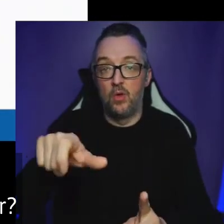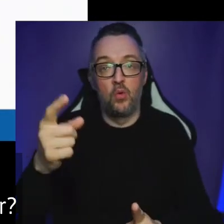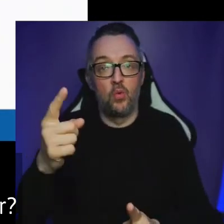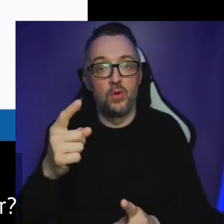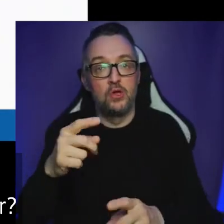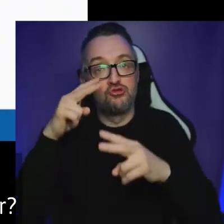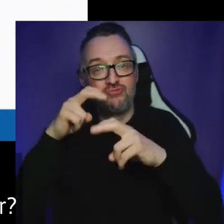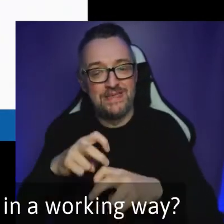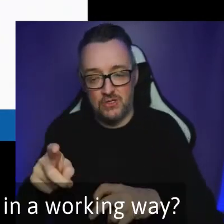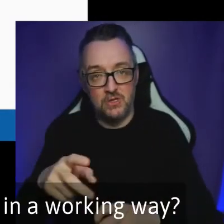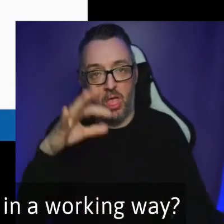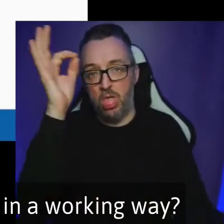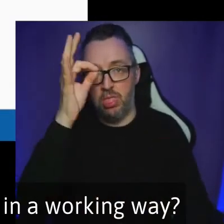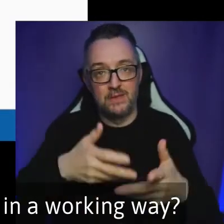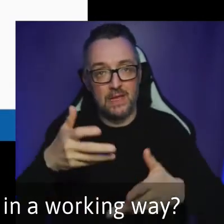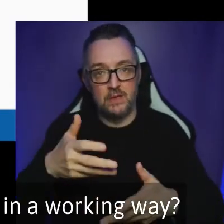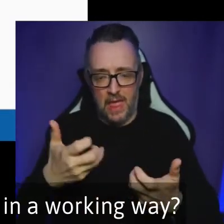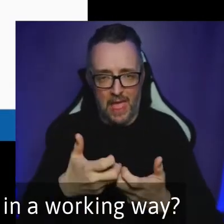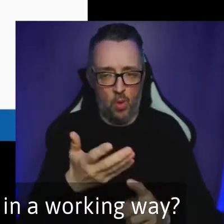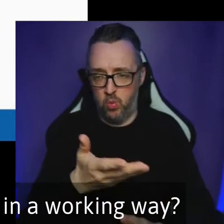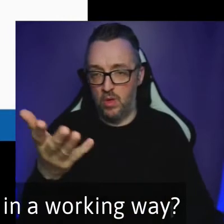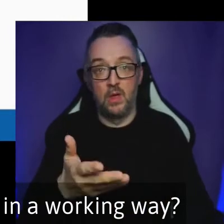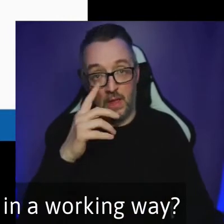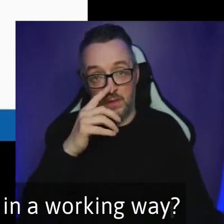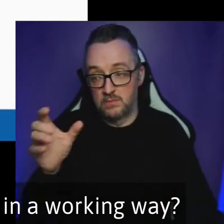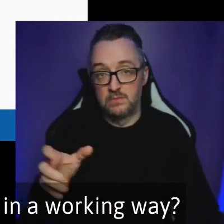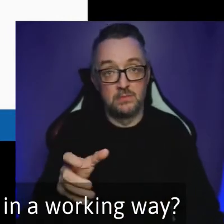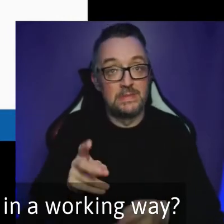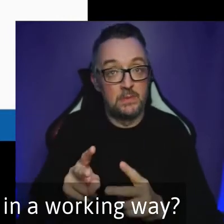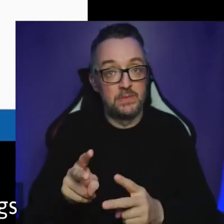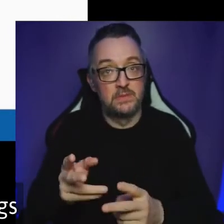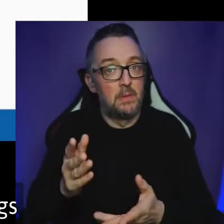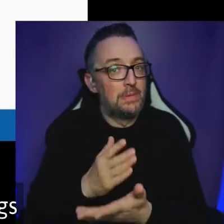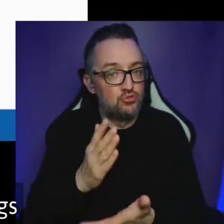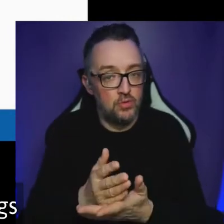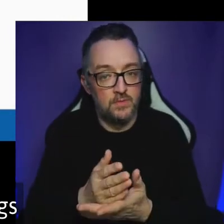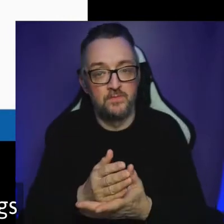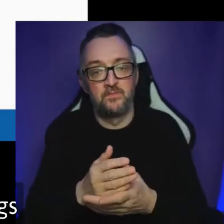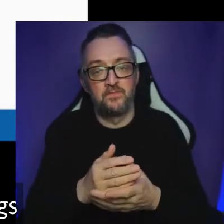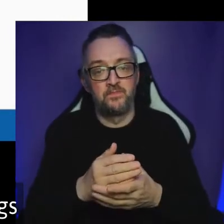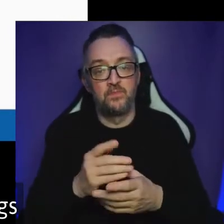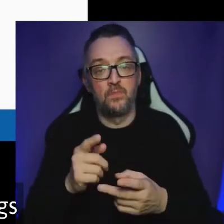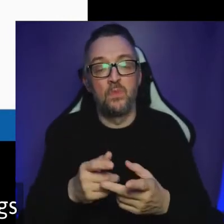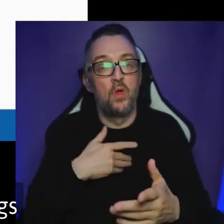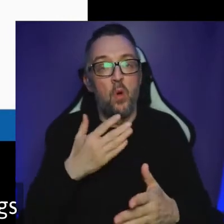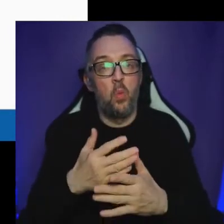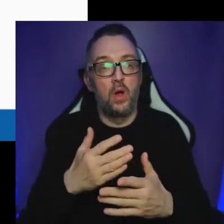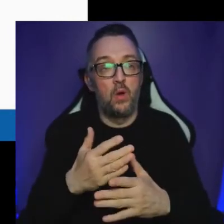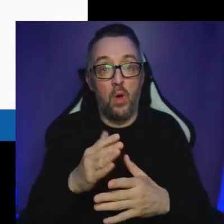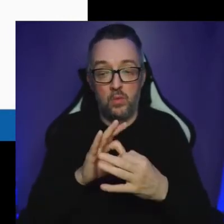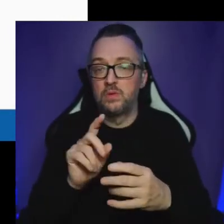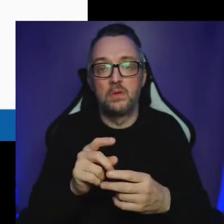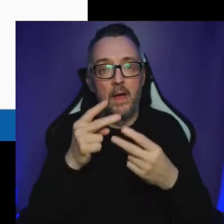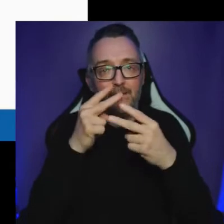using researcher? How do we make sure that we can facilitate that in a working way? And then, as I said, we're working with visual things, whether